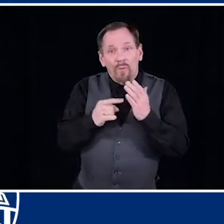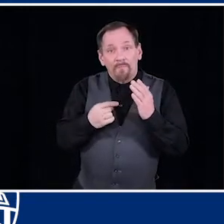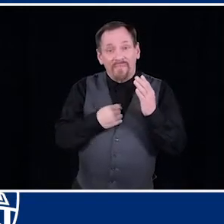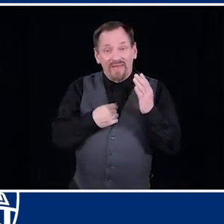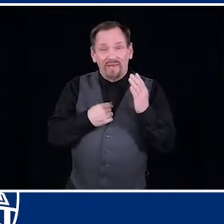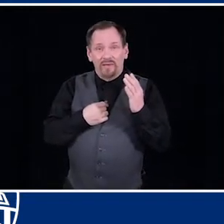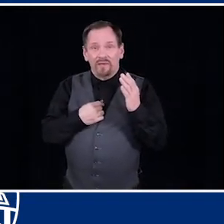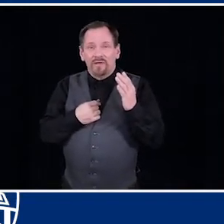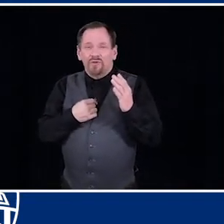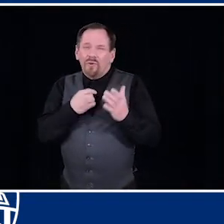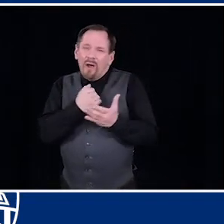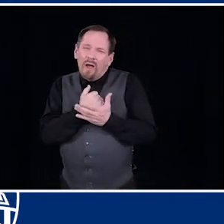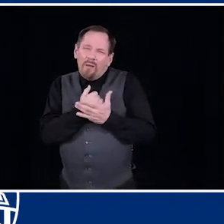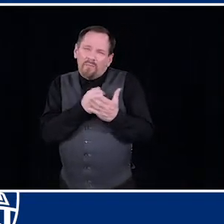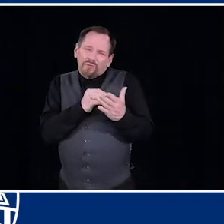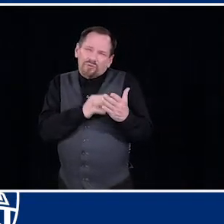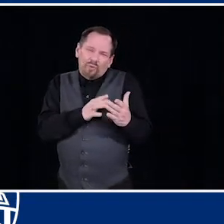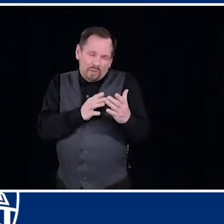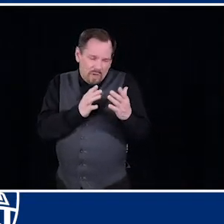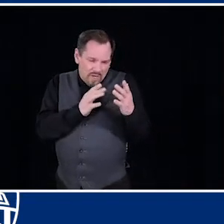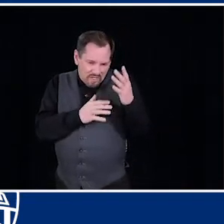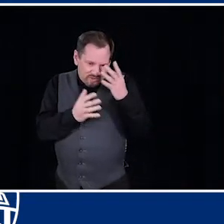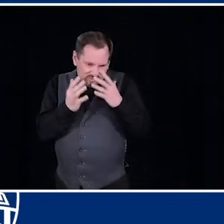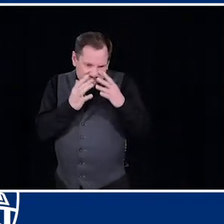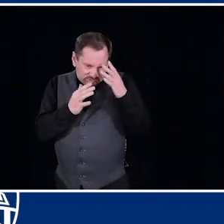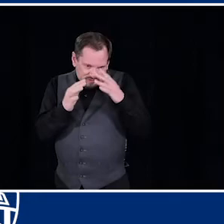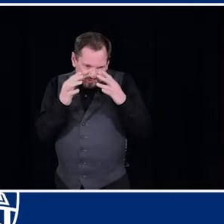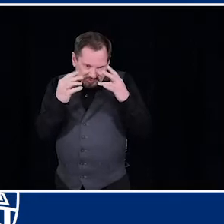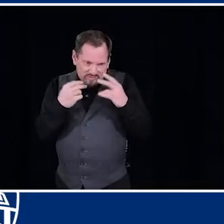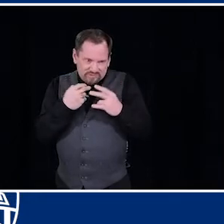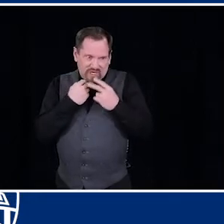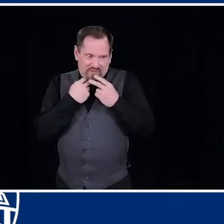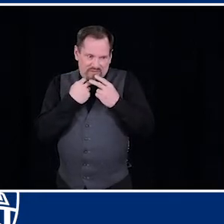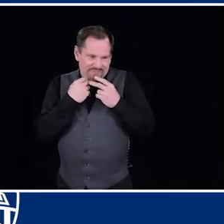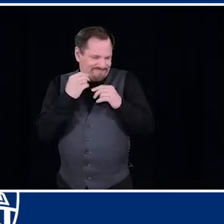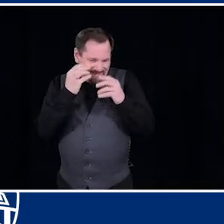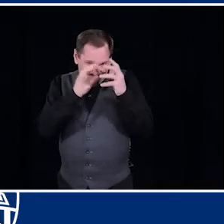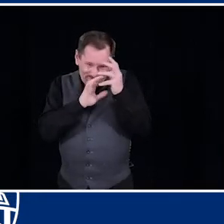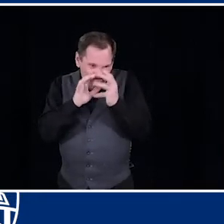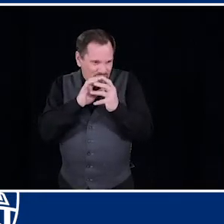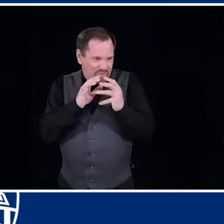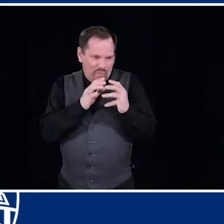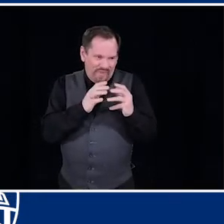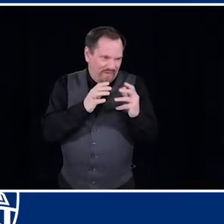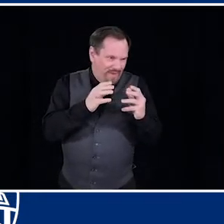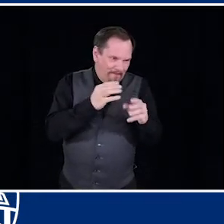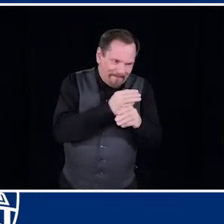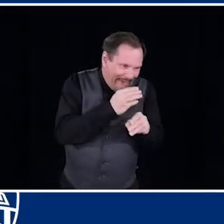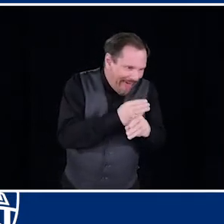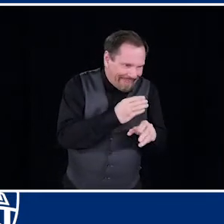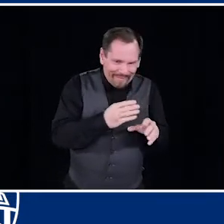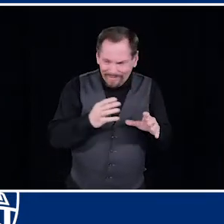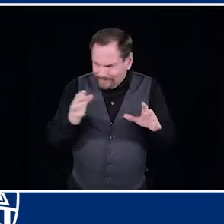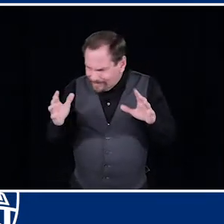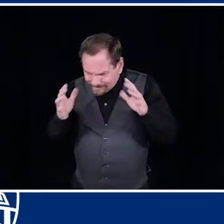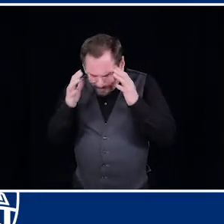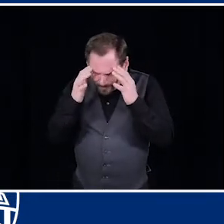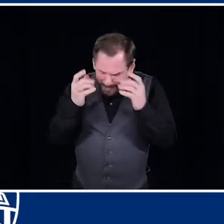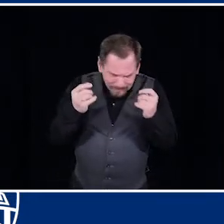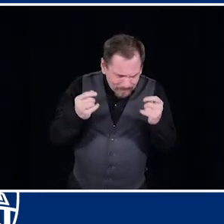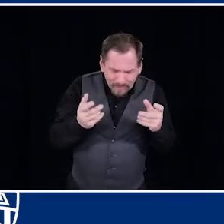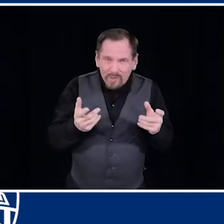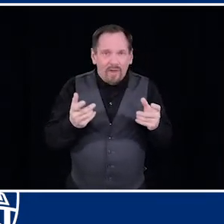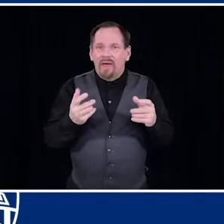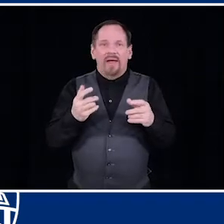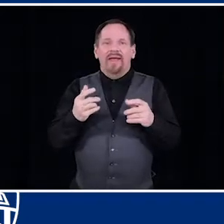pull the student out of the weeds by carefully blending the math and rigor with the real-world application of the